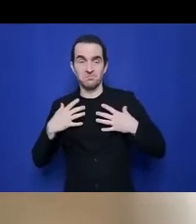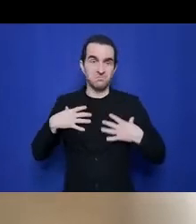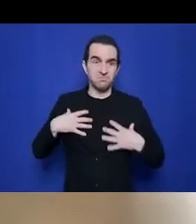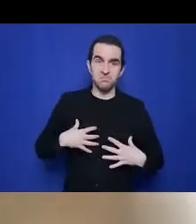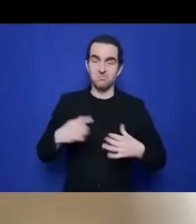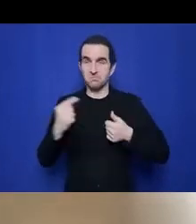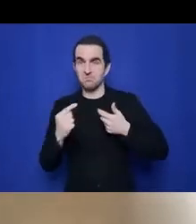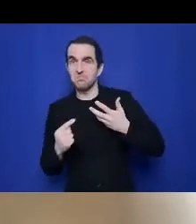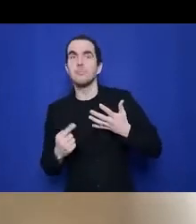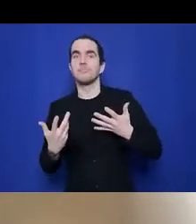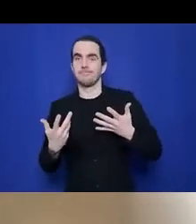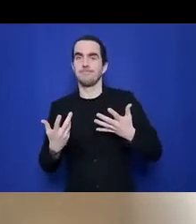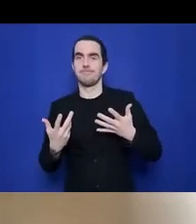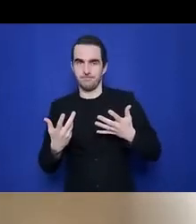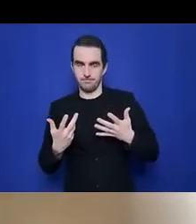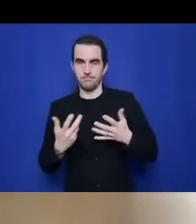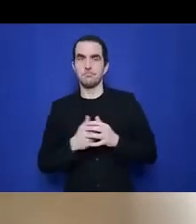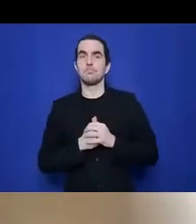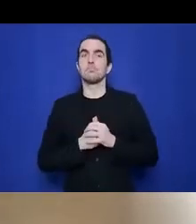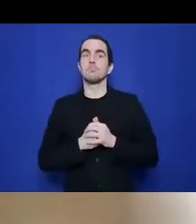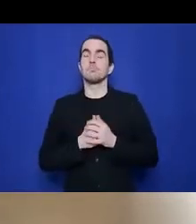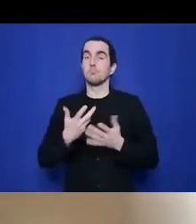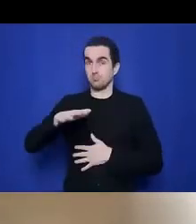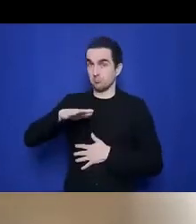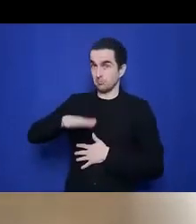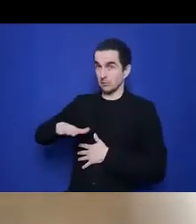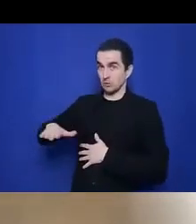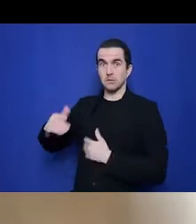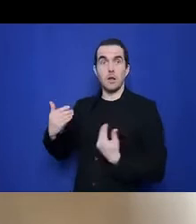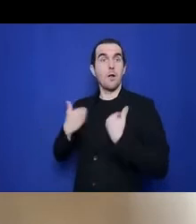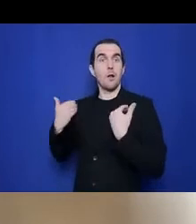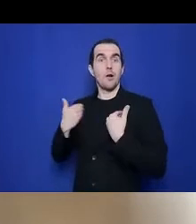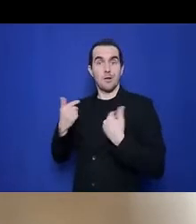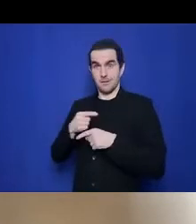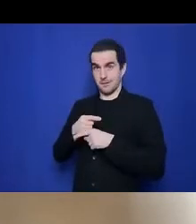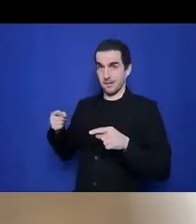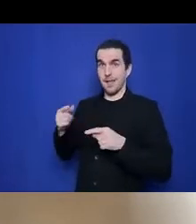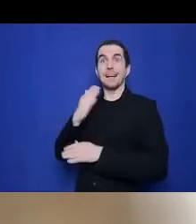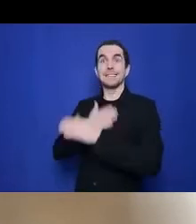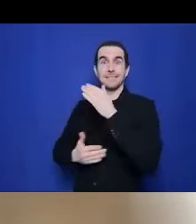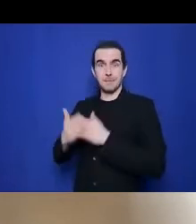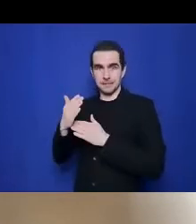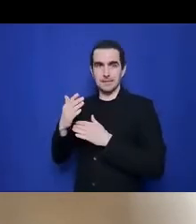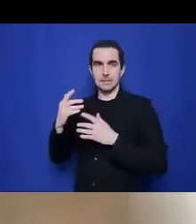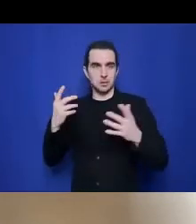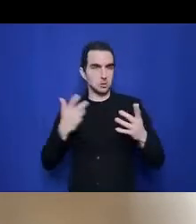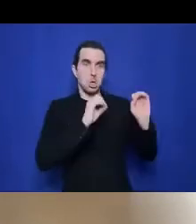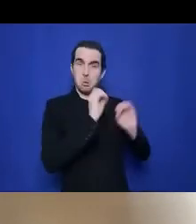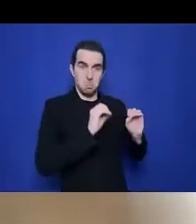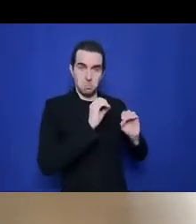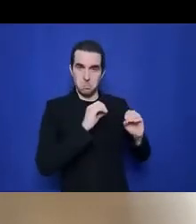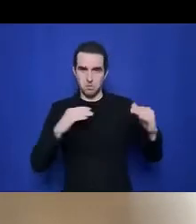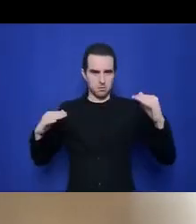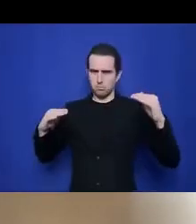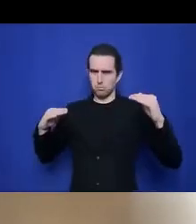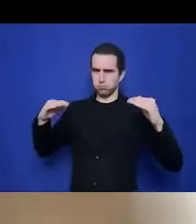risk of developing serious health problems such as obesity, diabetes, heart disease,